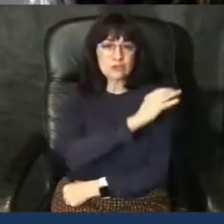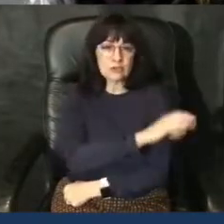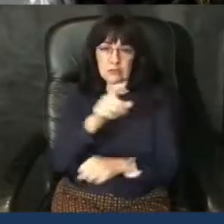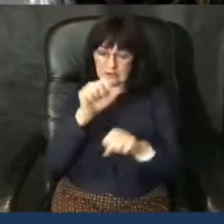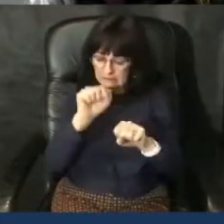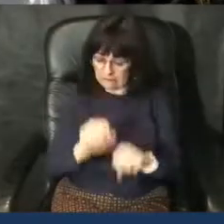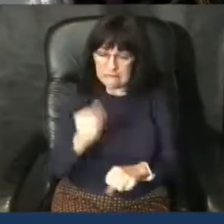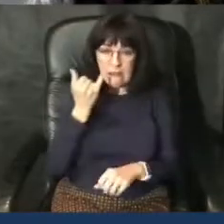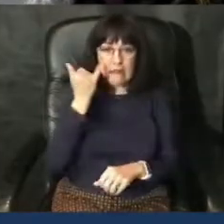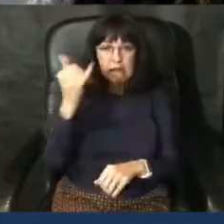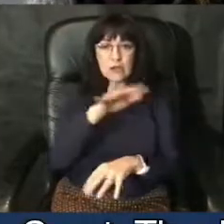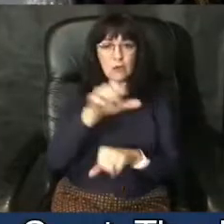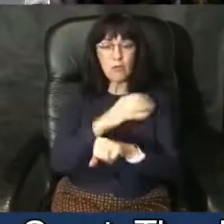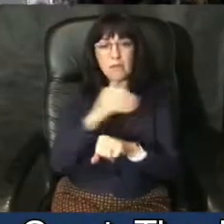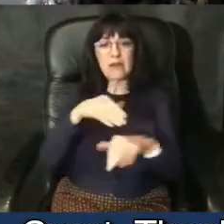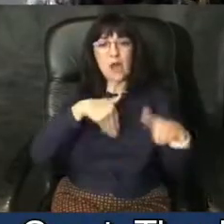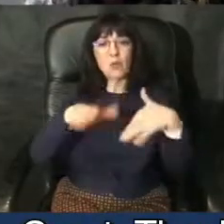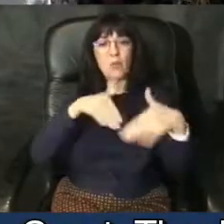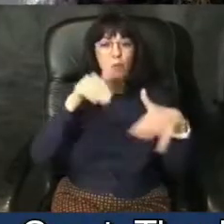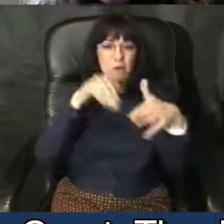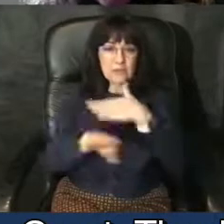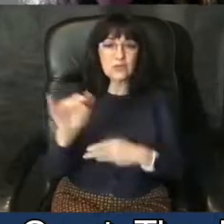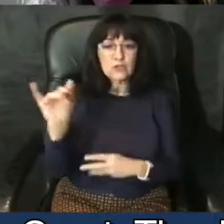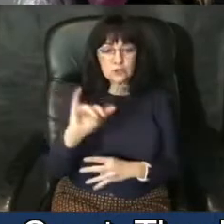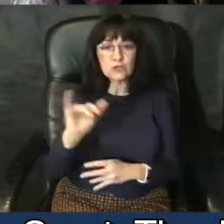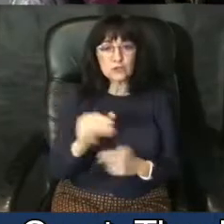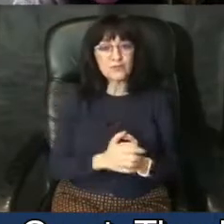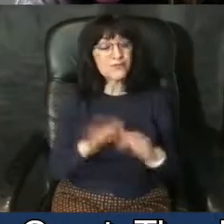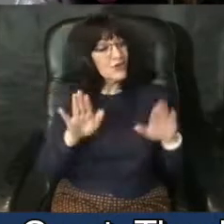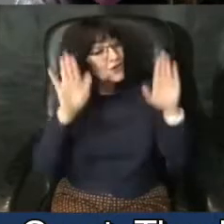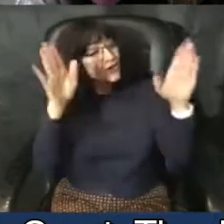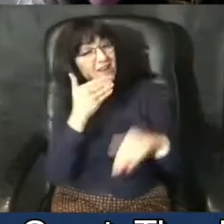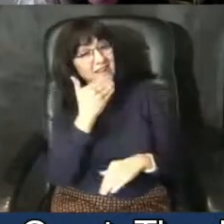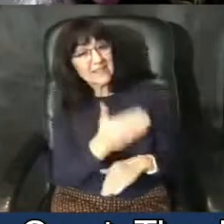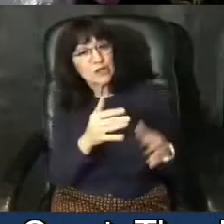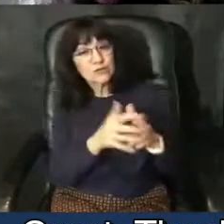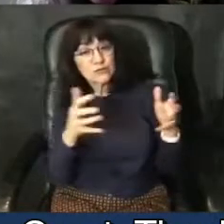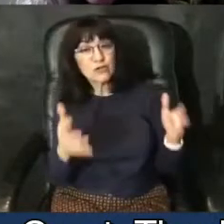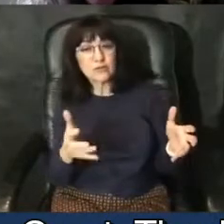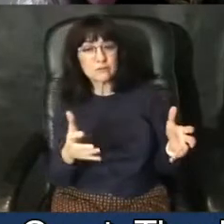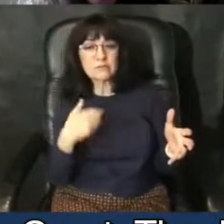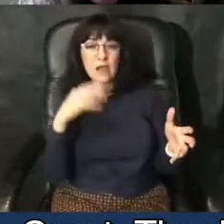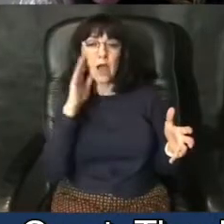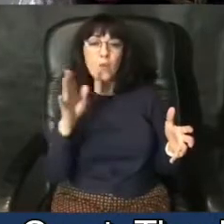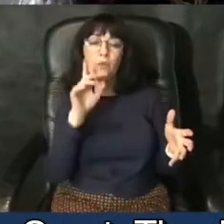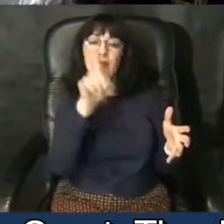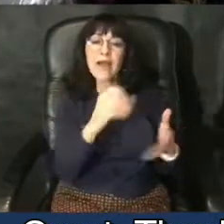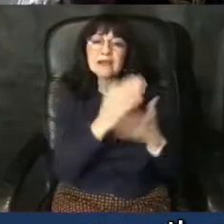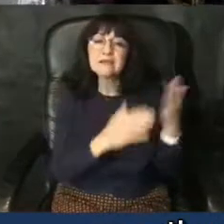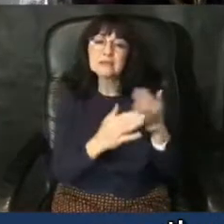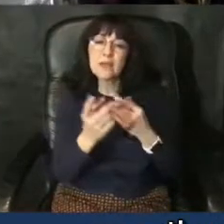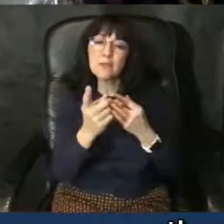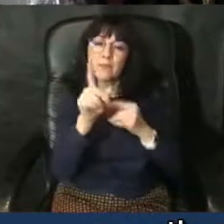in. Great, thank you so much. So I'm going to ask some questions.